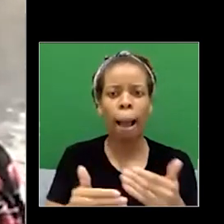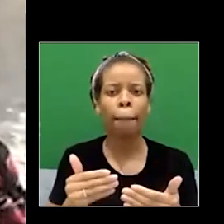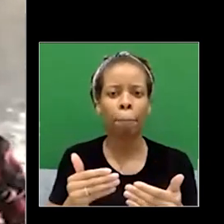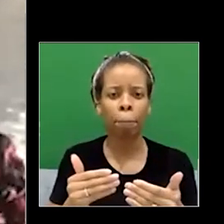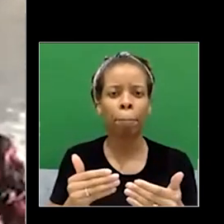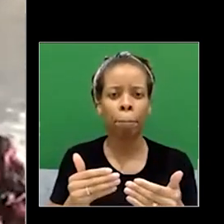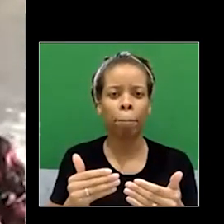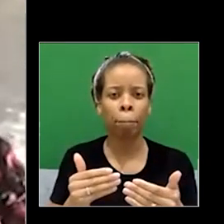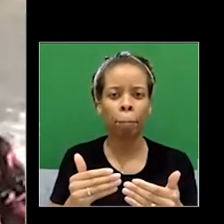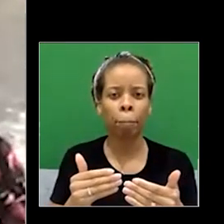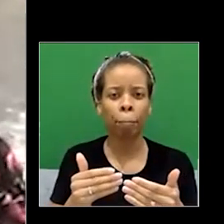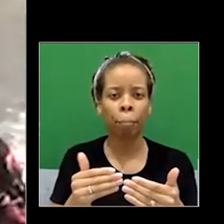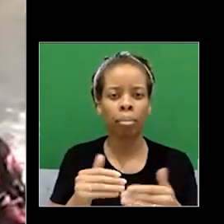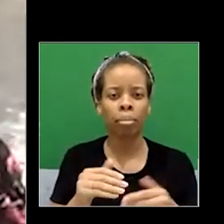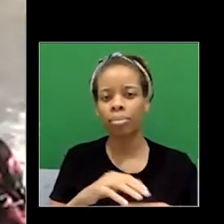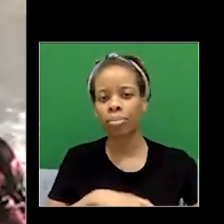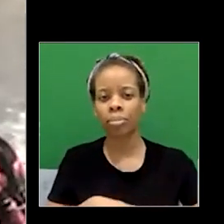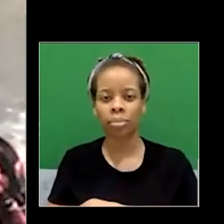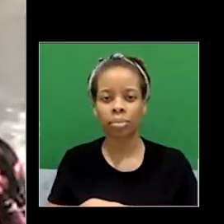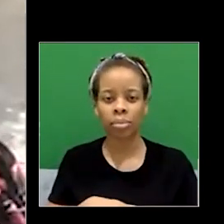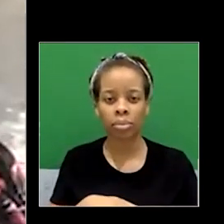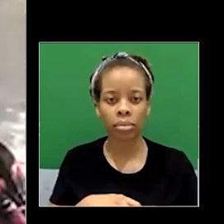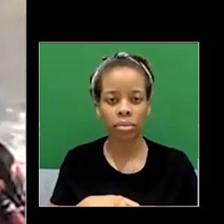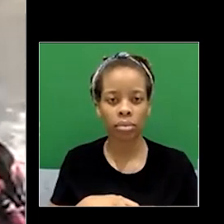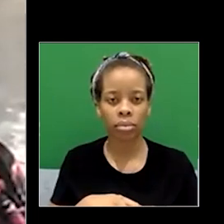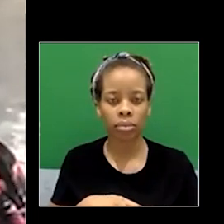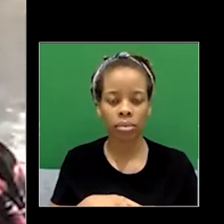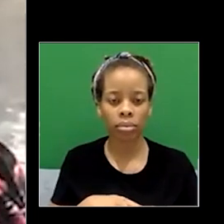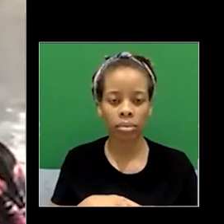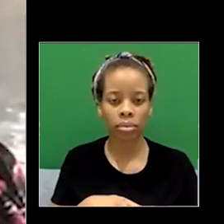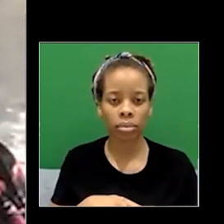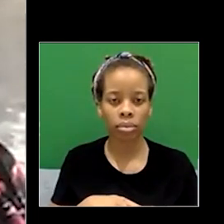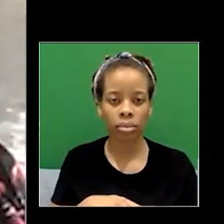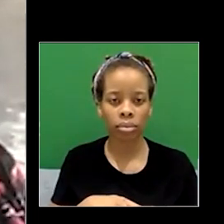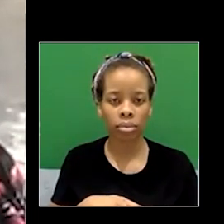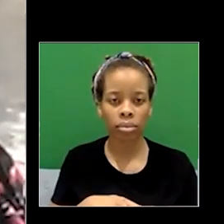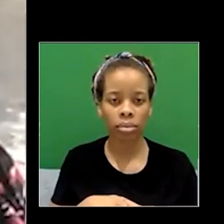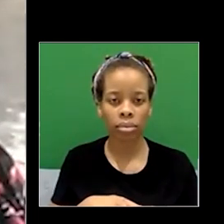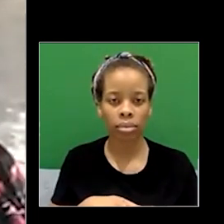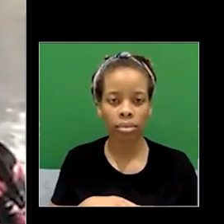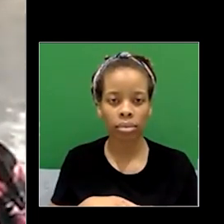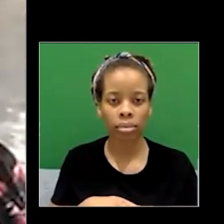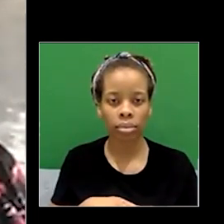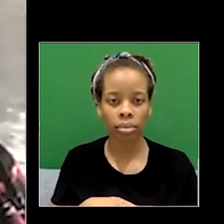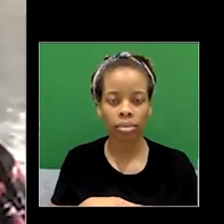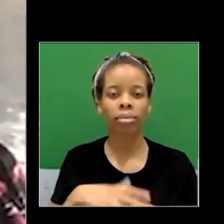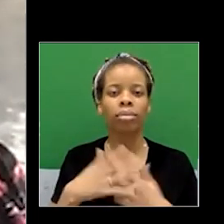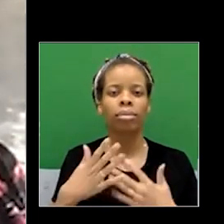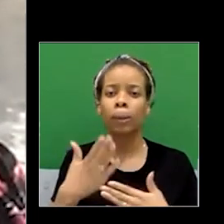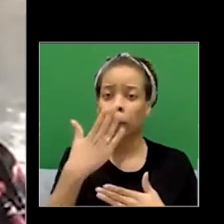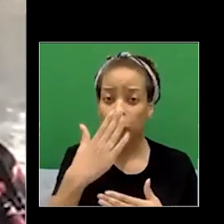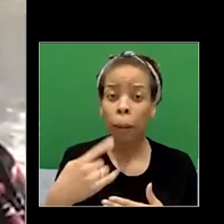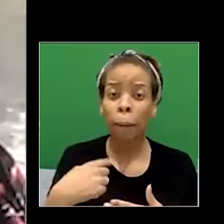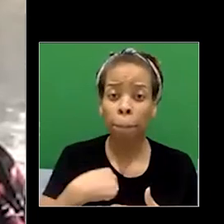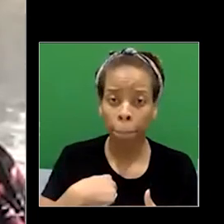fortunate enough to be able to do it. And it seems to me it's a kind of a often held fantasy